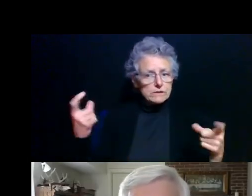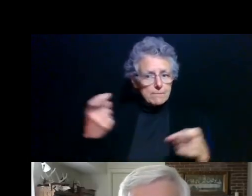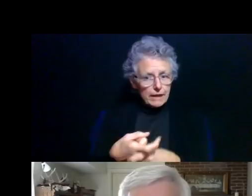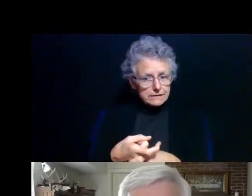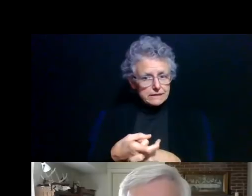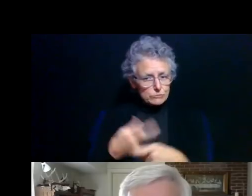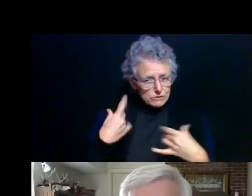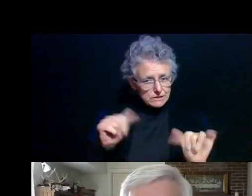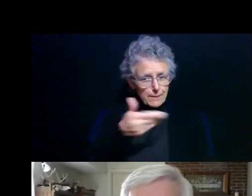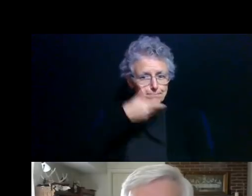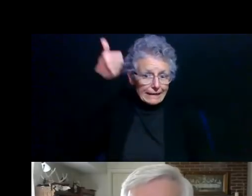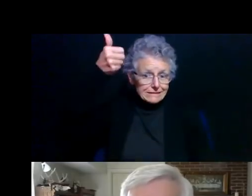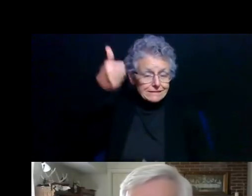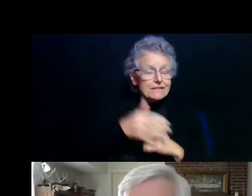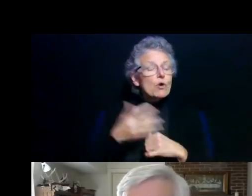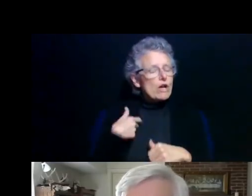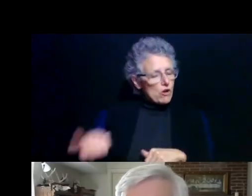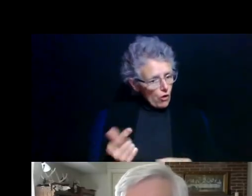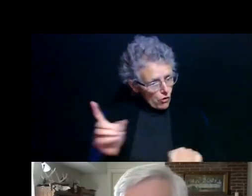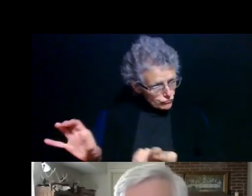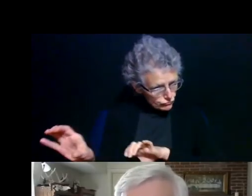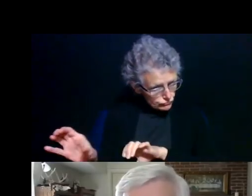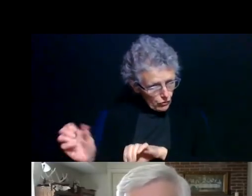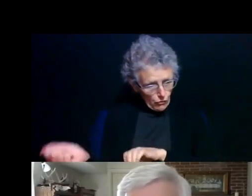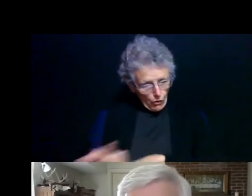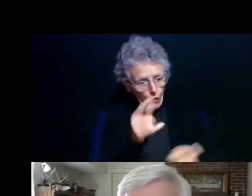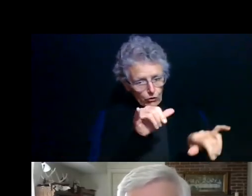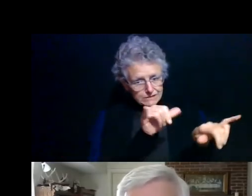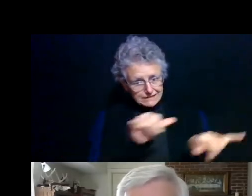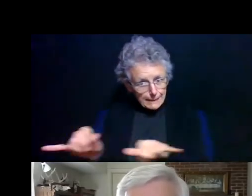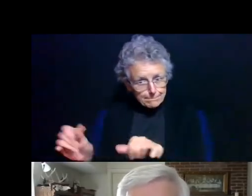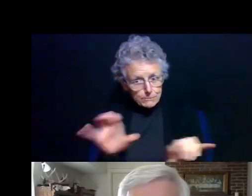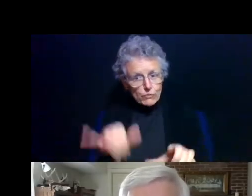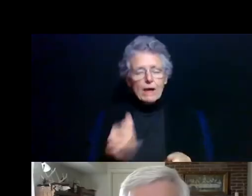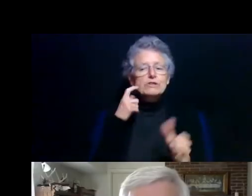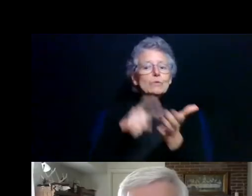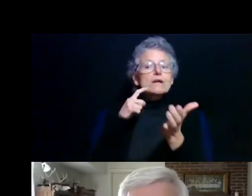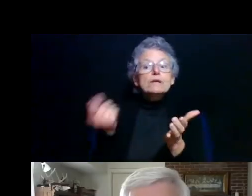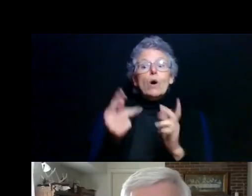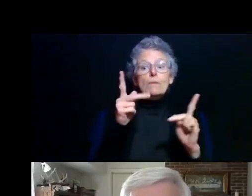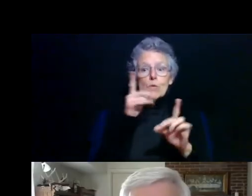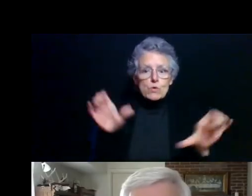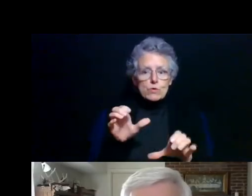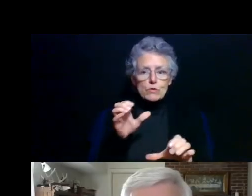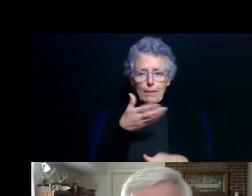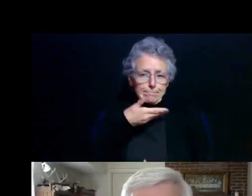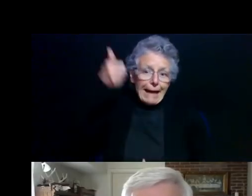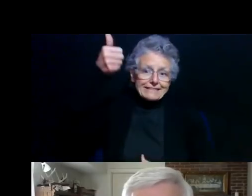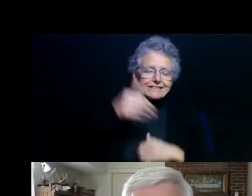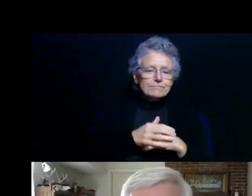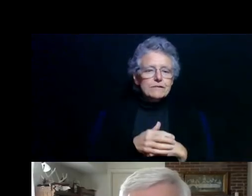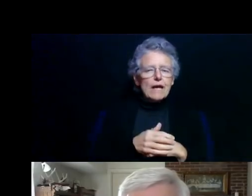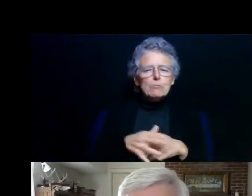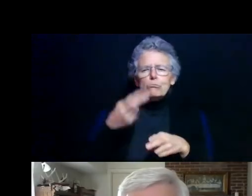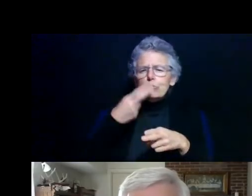And we all do that, and we should recognize all of us who do those things. Next, I'd like to provide a brief financial update for the